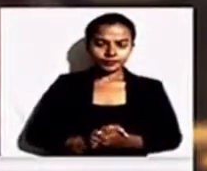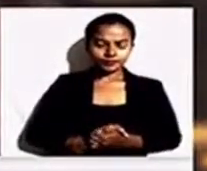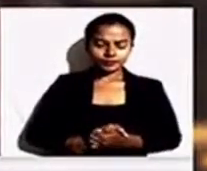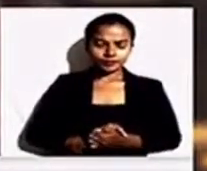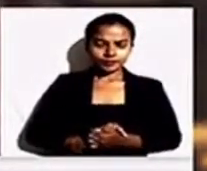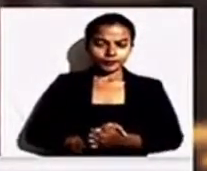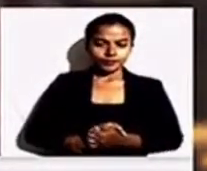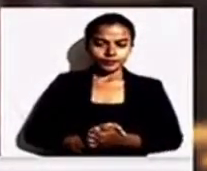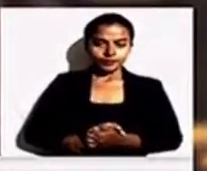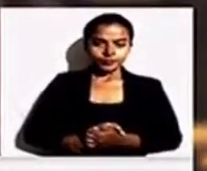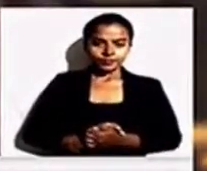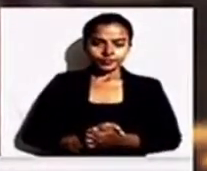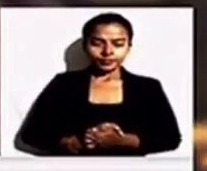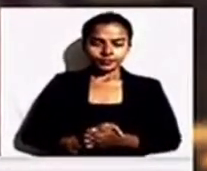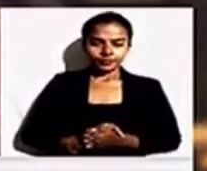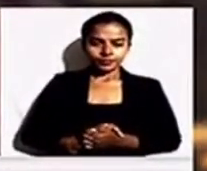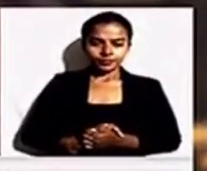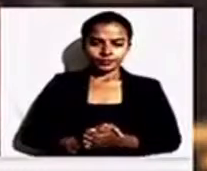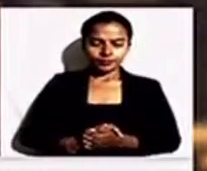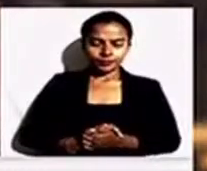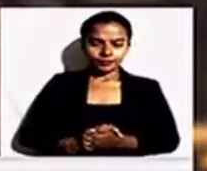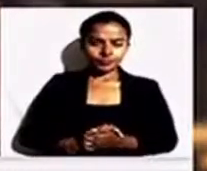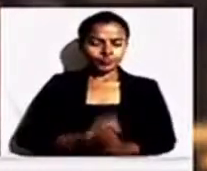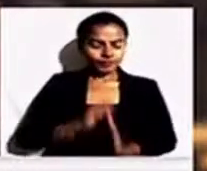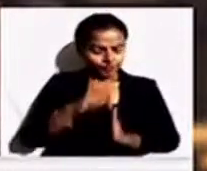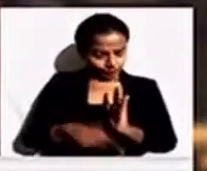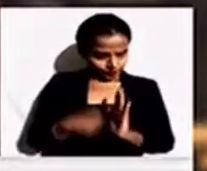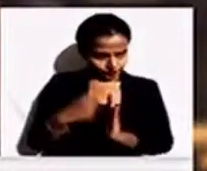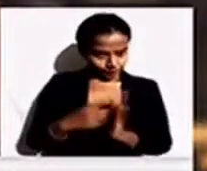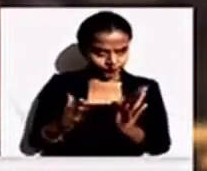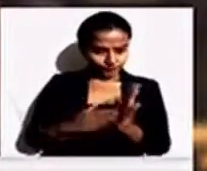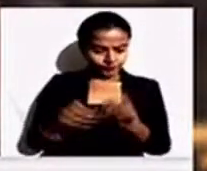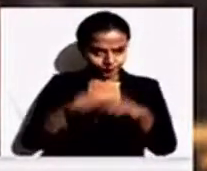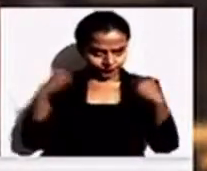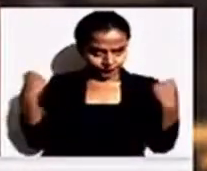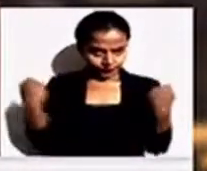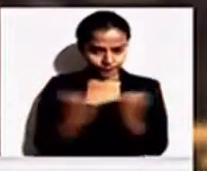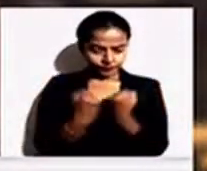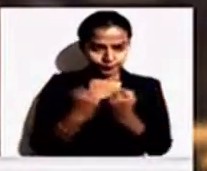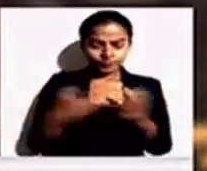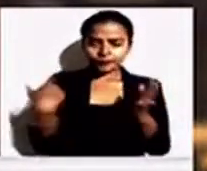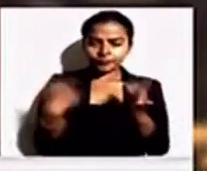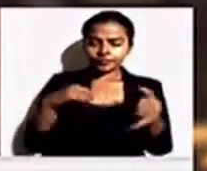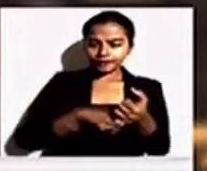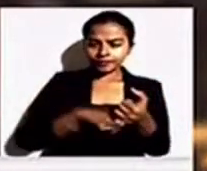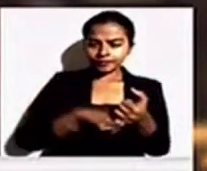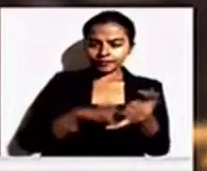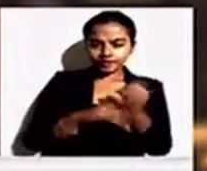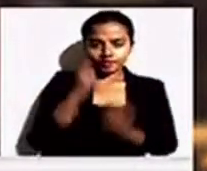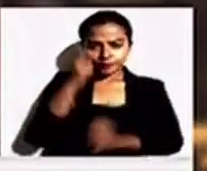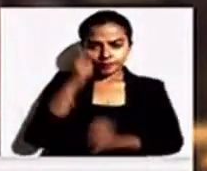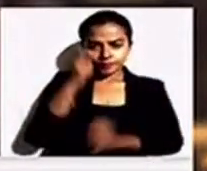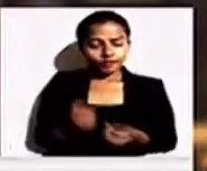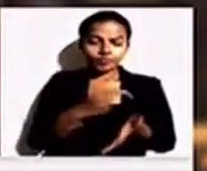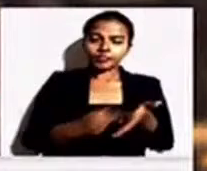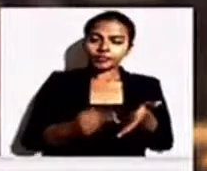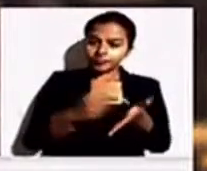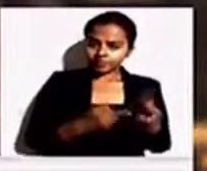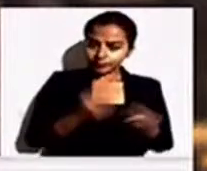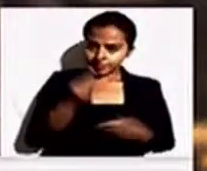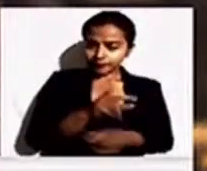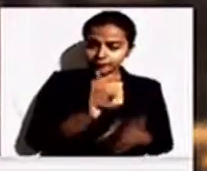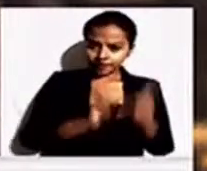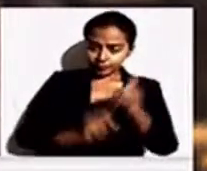All Ceylon Makkal Congress parliamentarian Selvarasa Gajendran requested for a vote as the debate on the expenditure head of the